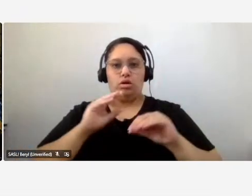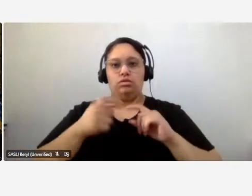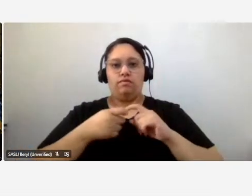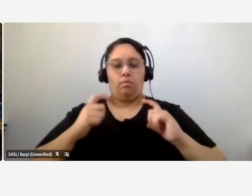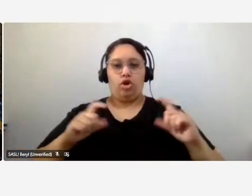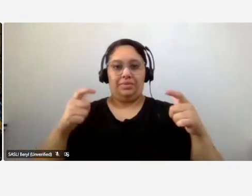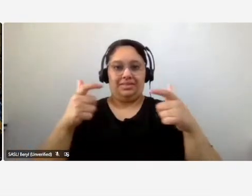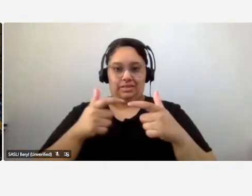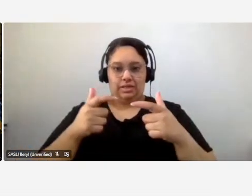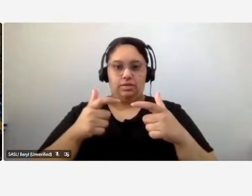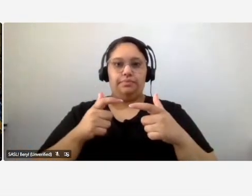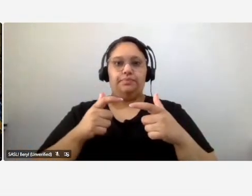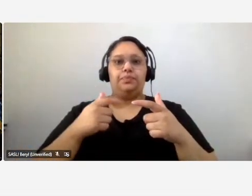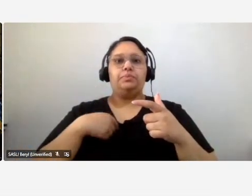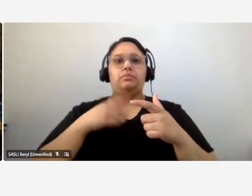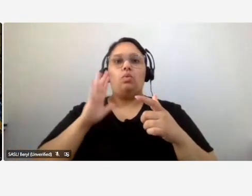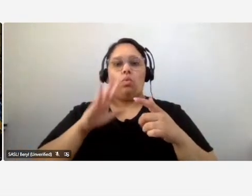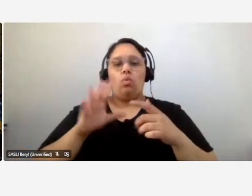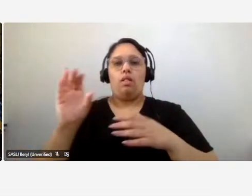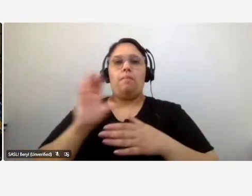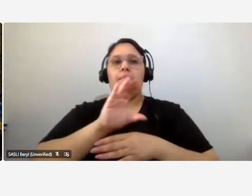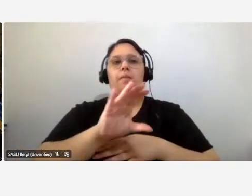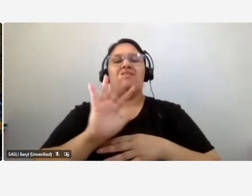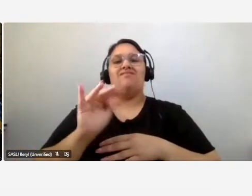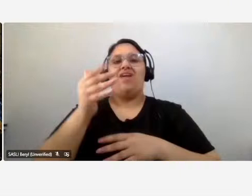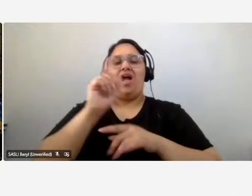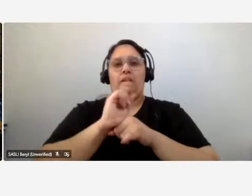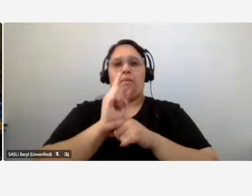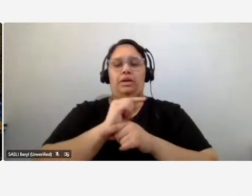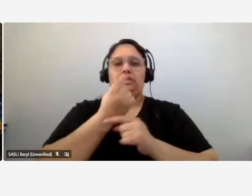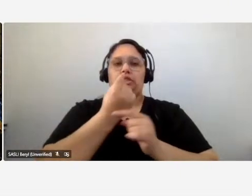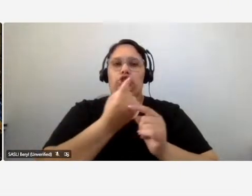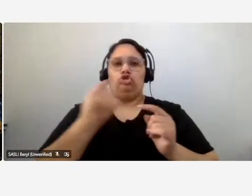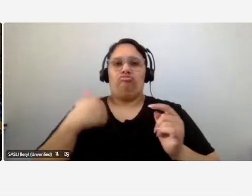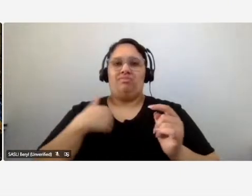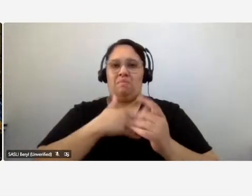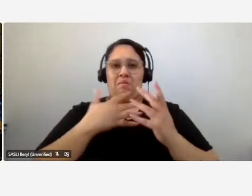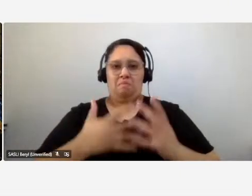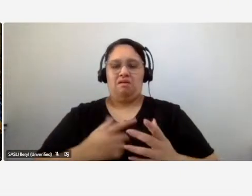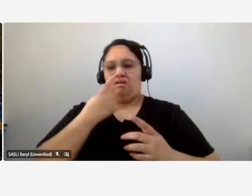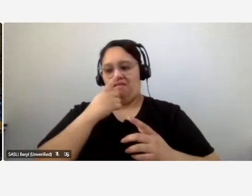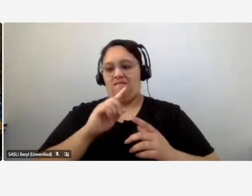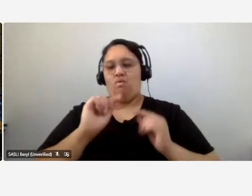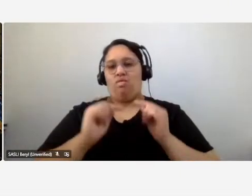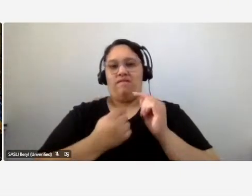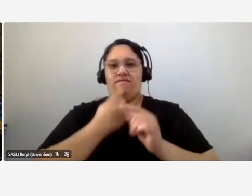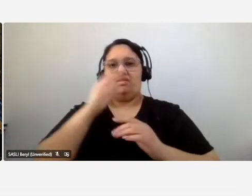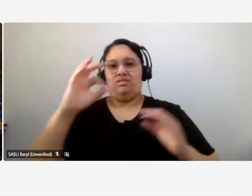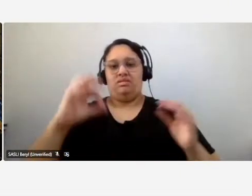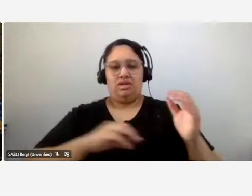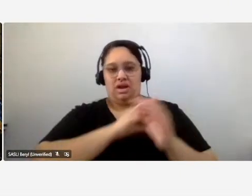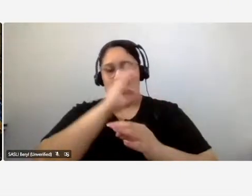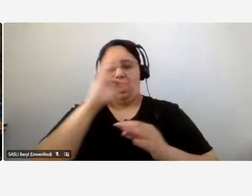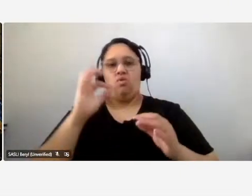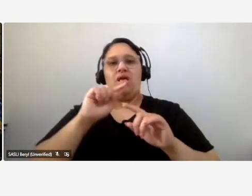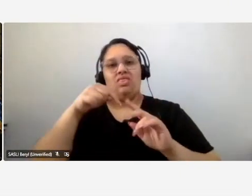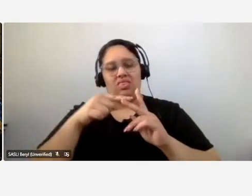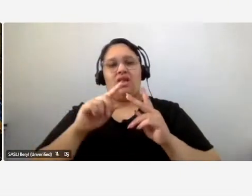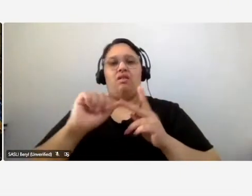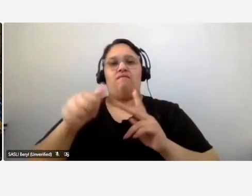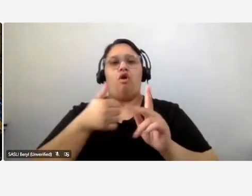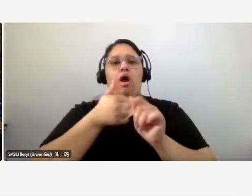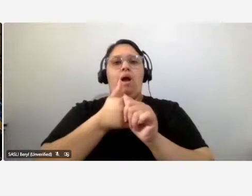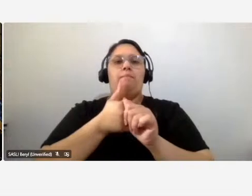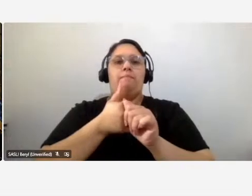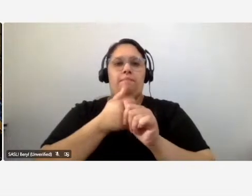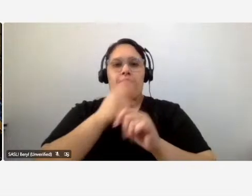committee. I'm going to allocate 5 minutes per member for the initial round. Then we'll have a follow-up round